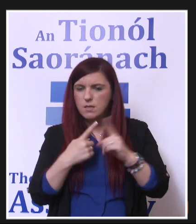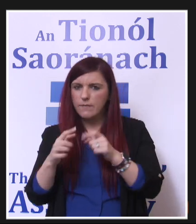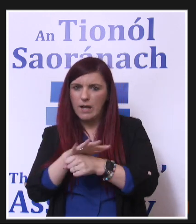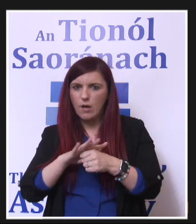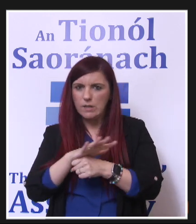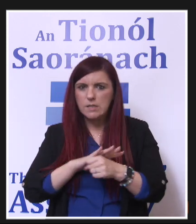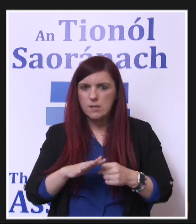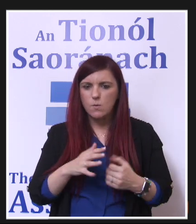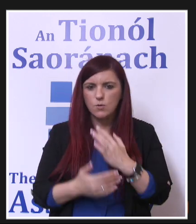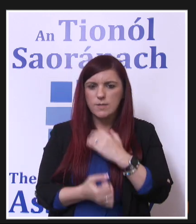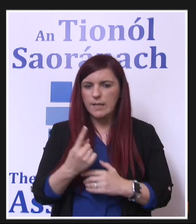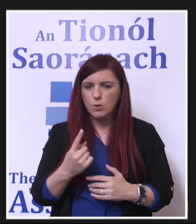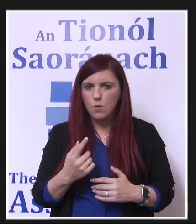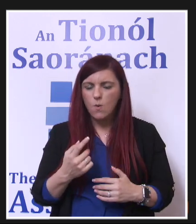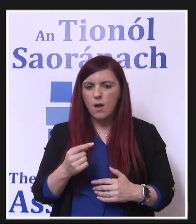how it is.